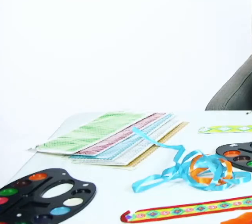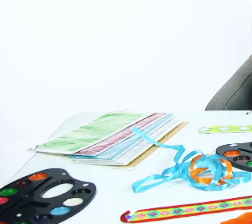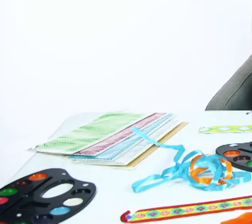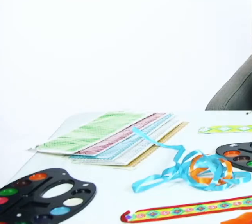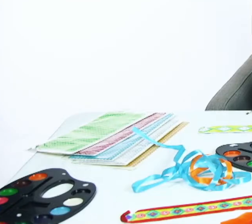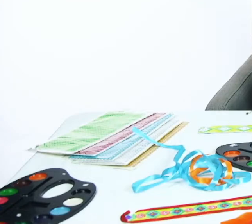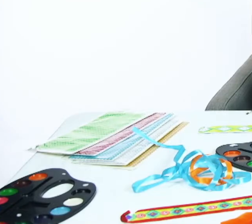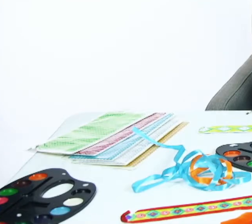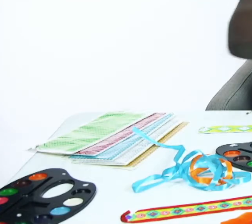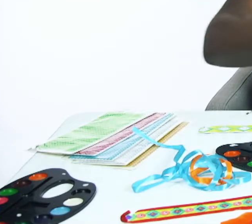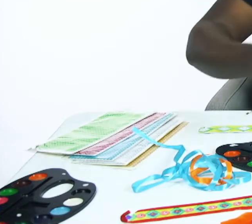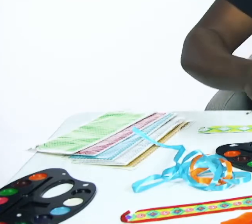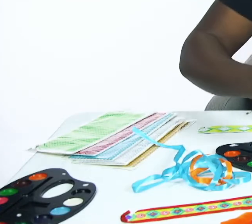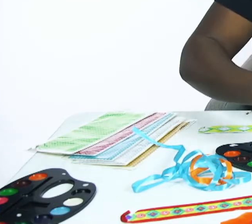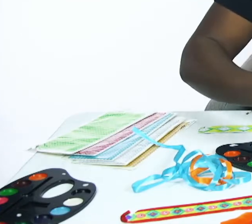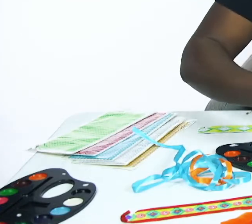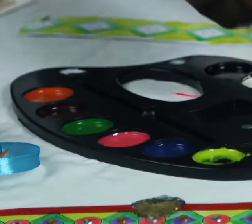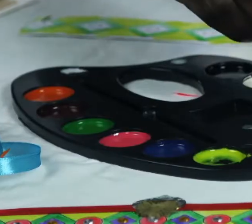Ooh.